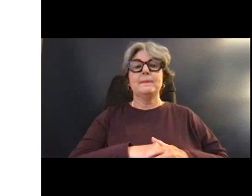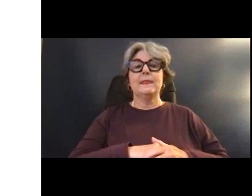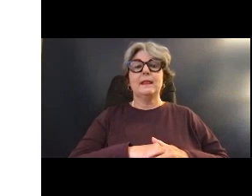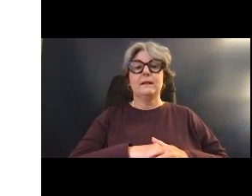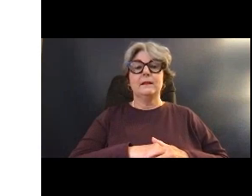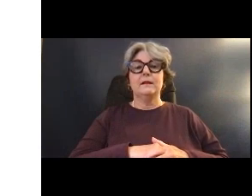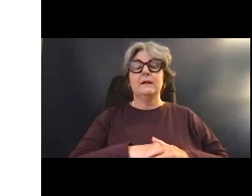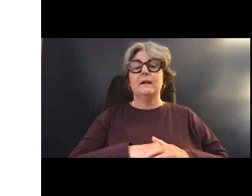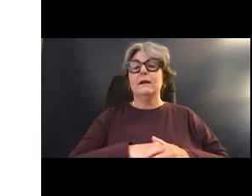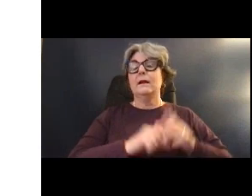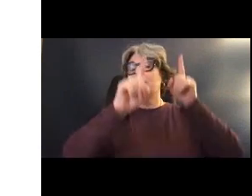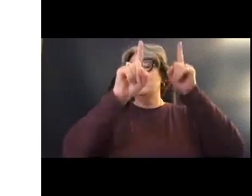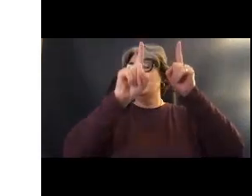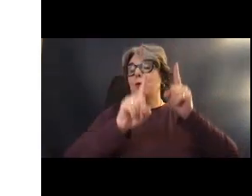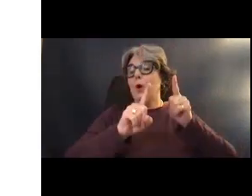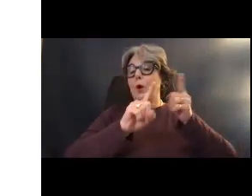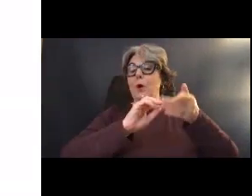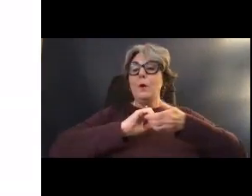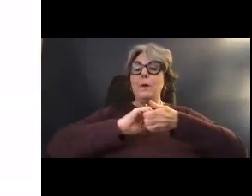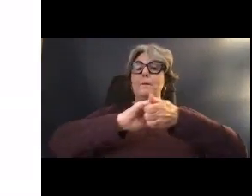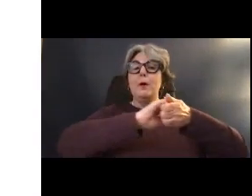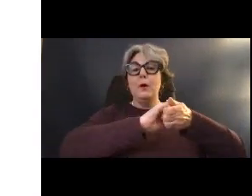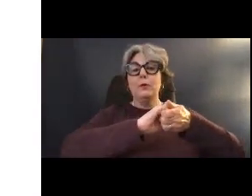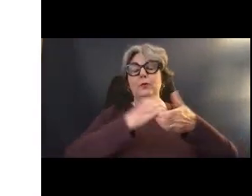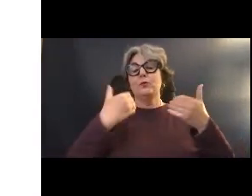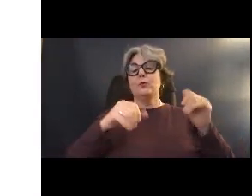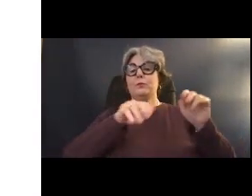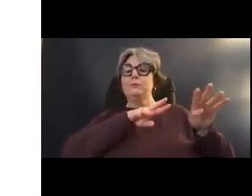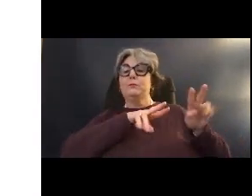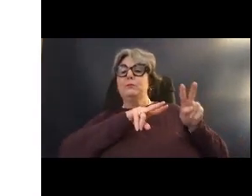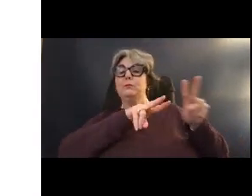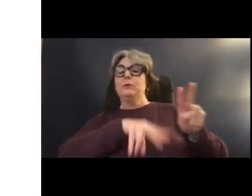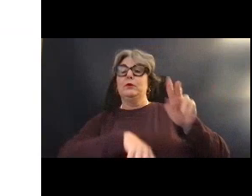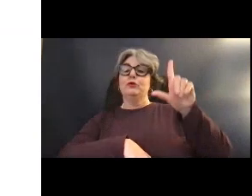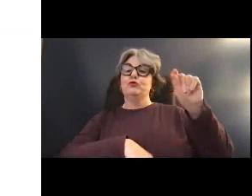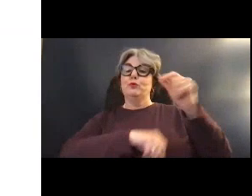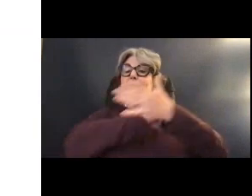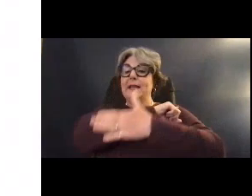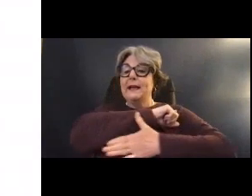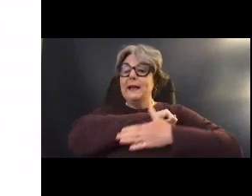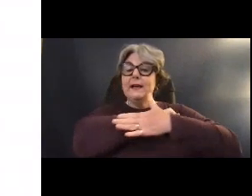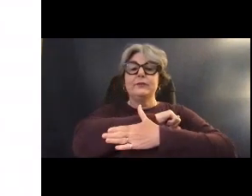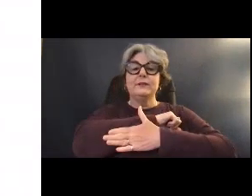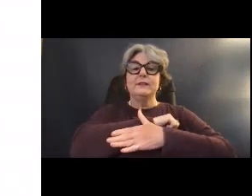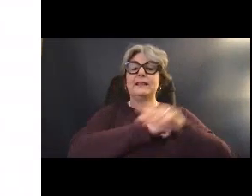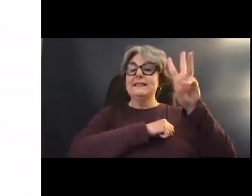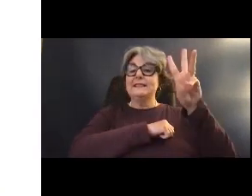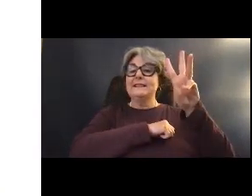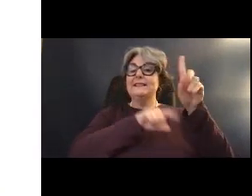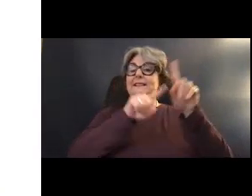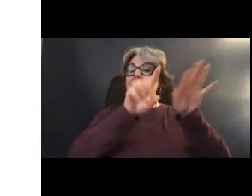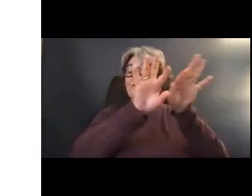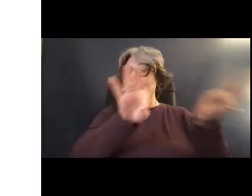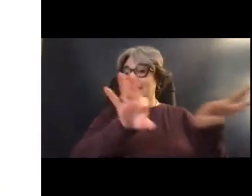And the ambition of Aim for Climate's partner network reached global audiences in over 20 countries and 6 languages.